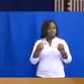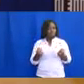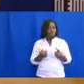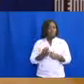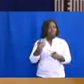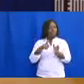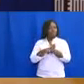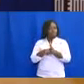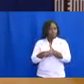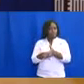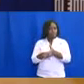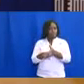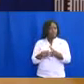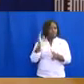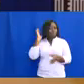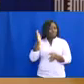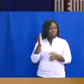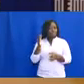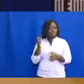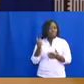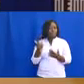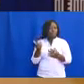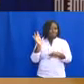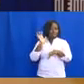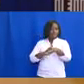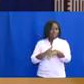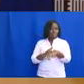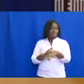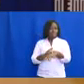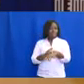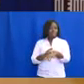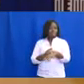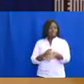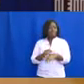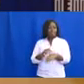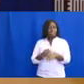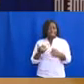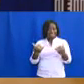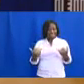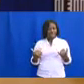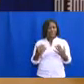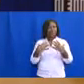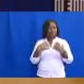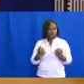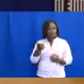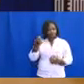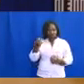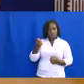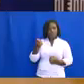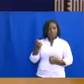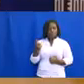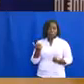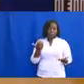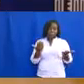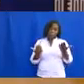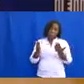virus which he contracted in the line of duty and is in a stable condition. May